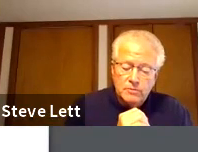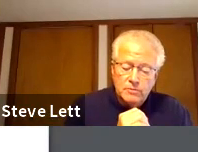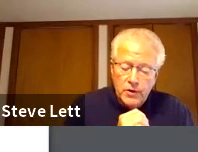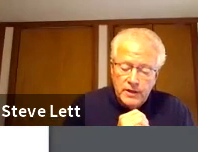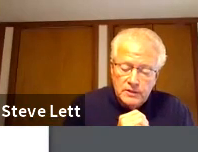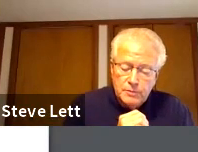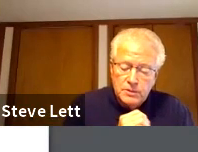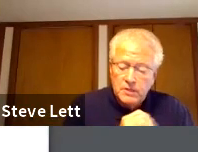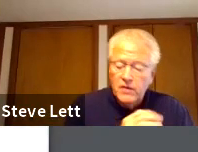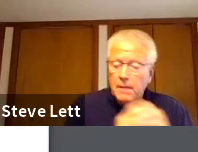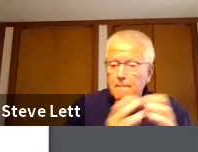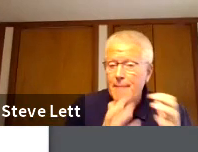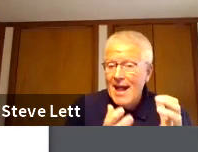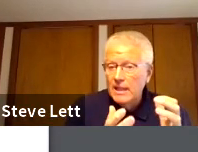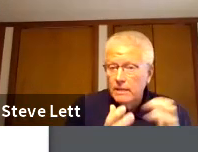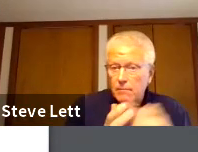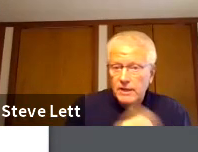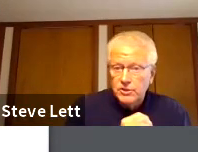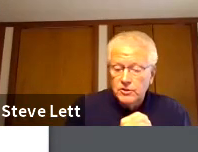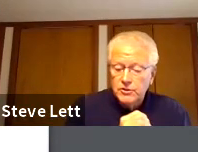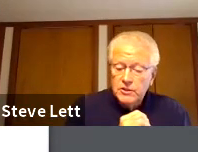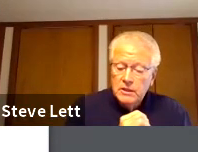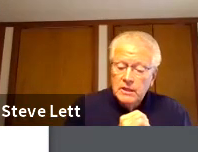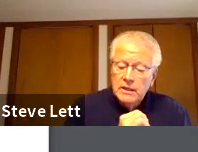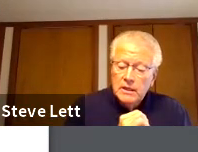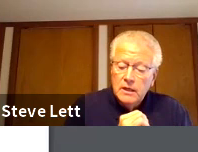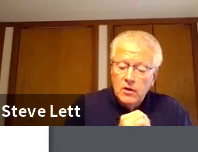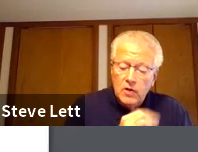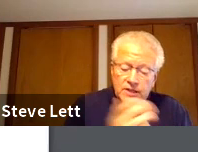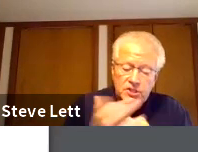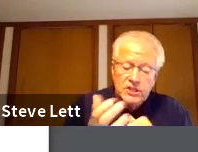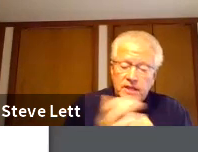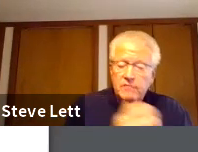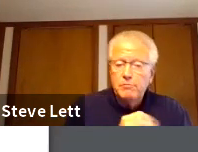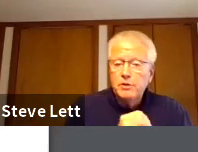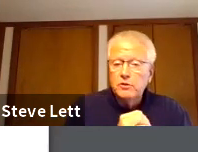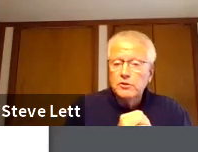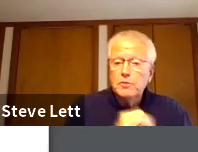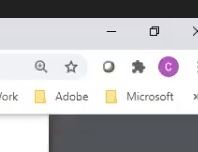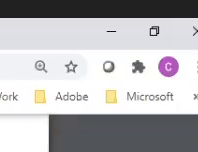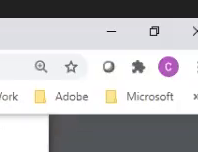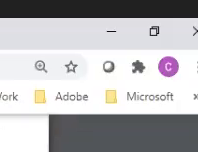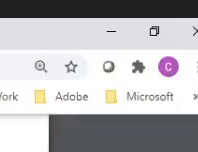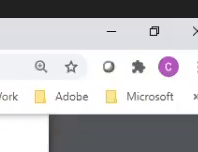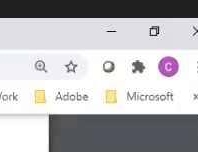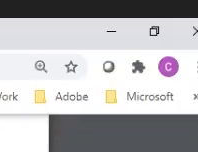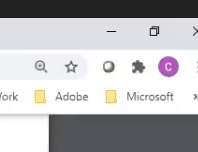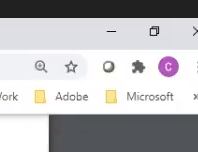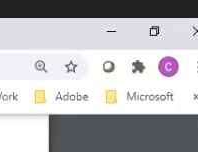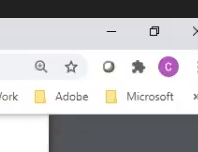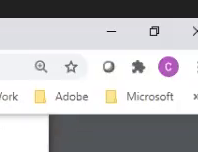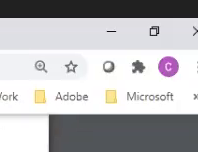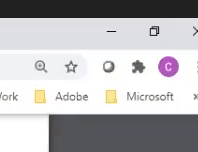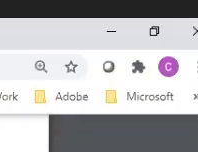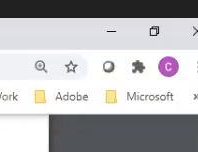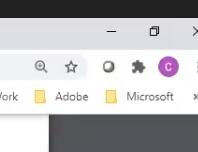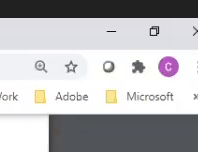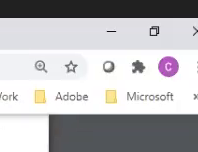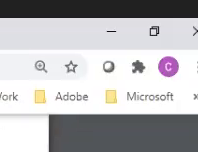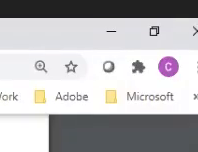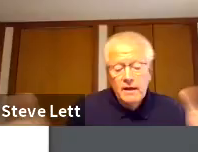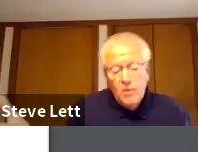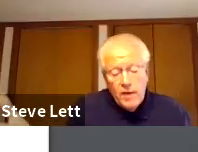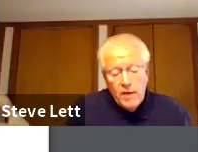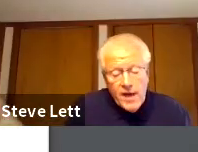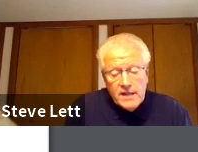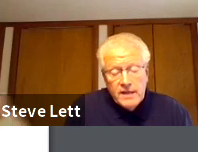opposing or supporting specific ballot measures or legislative prior to the time that we have this